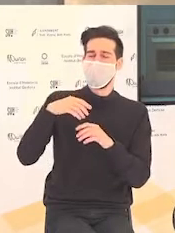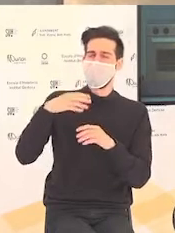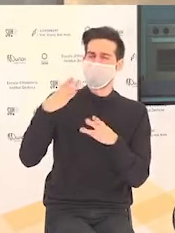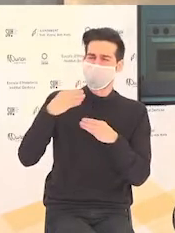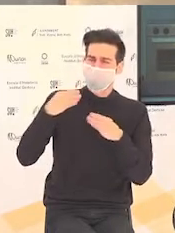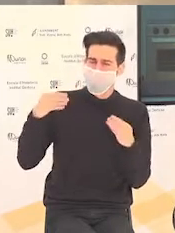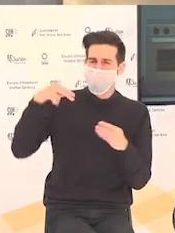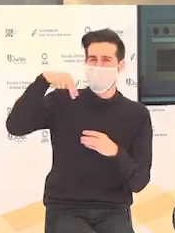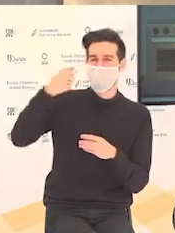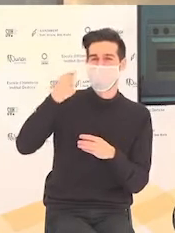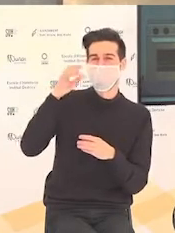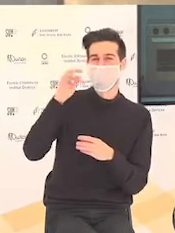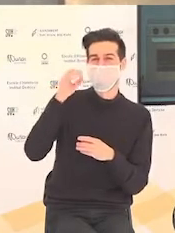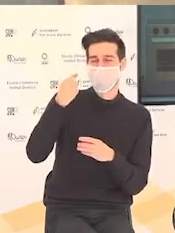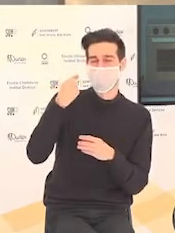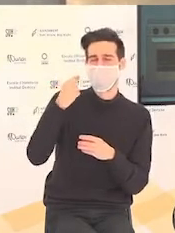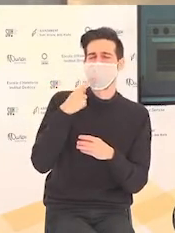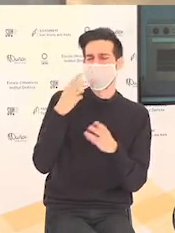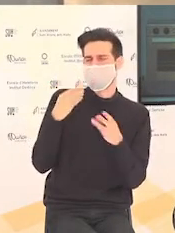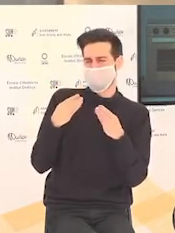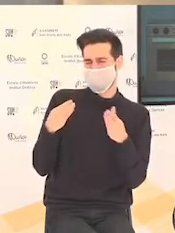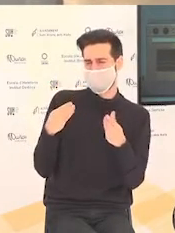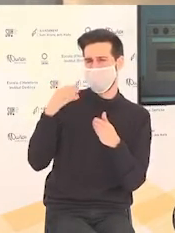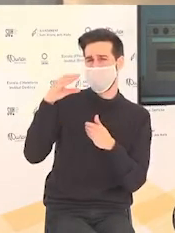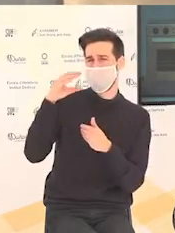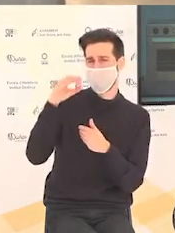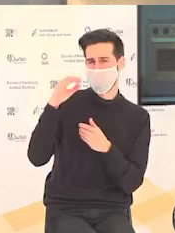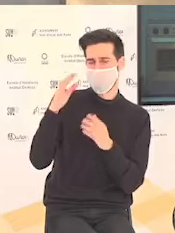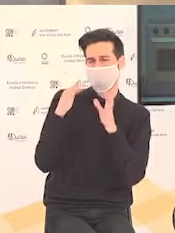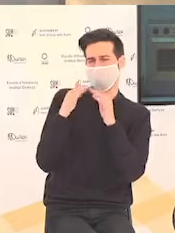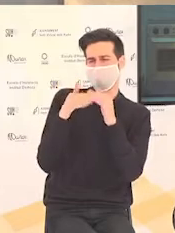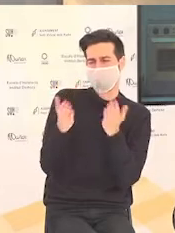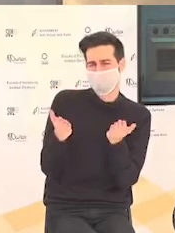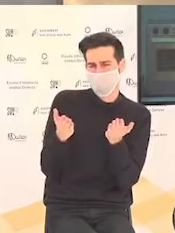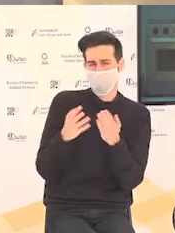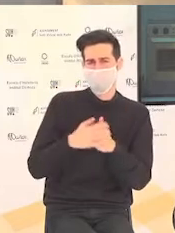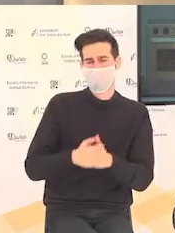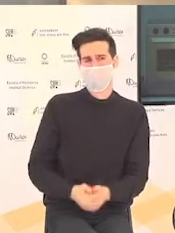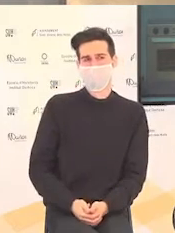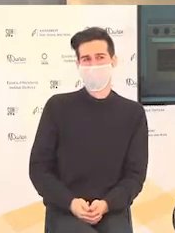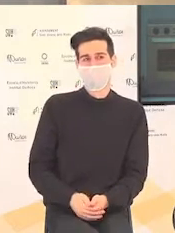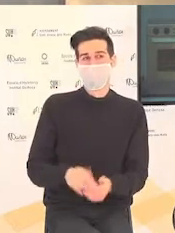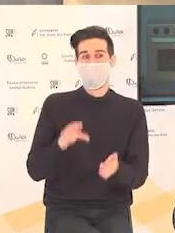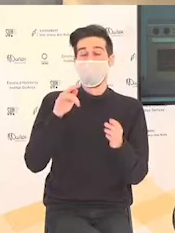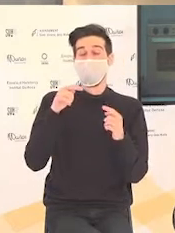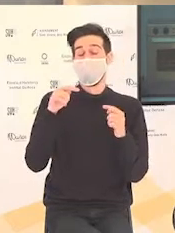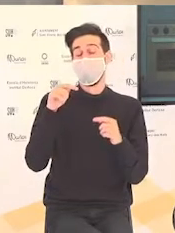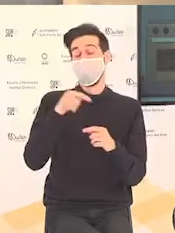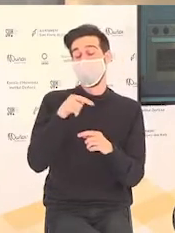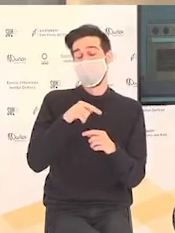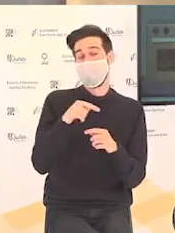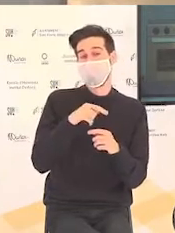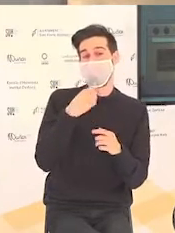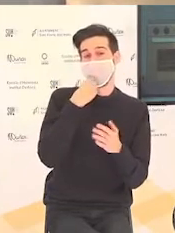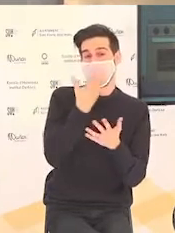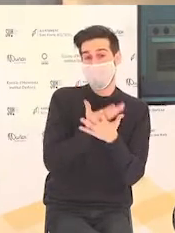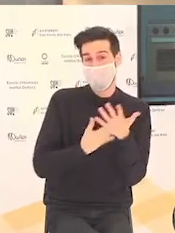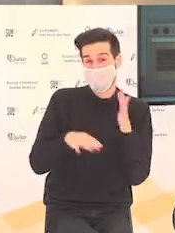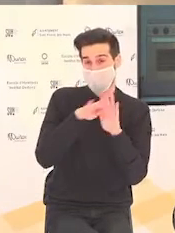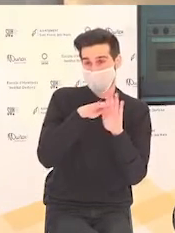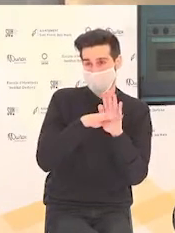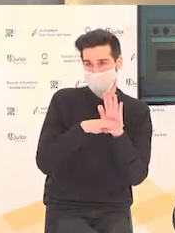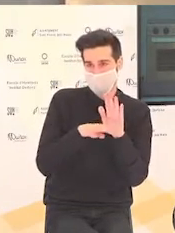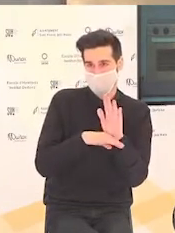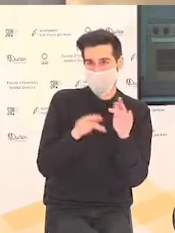of coconut puree in the recipe, so we should have a really good coconut flavor coming through. Esta es una receta que debería tener un contenido cerca del 80%